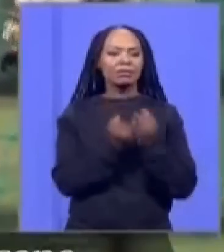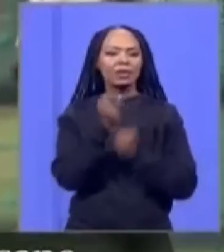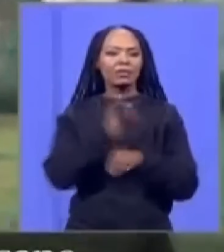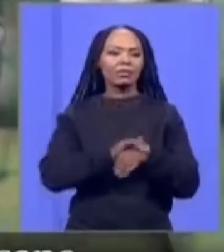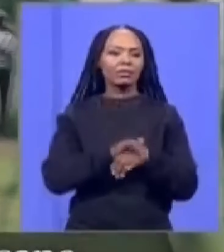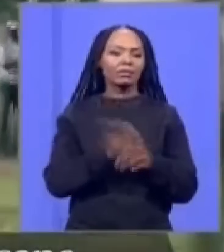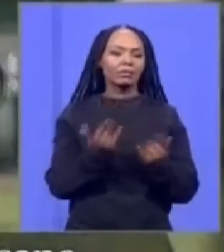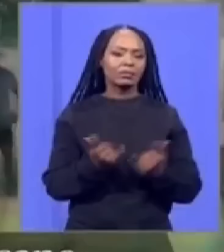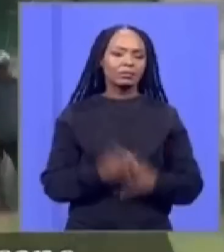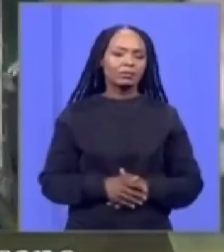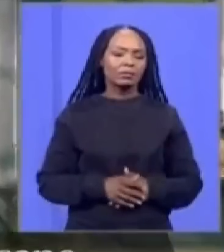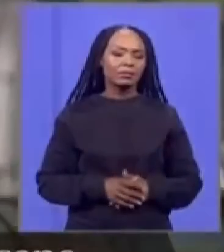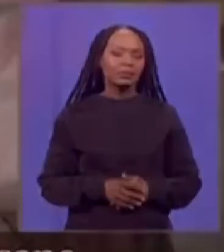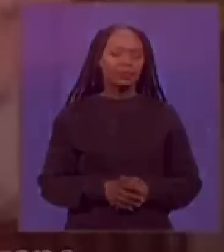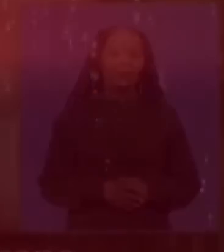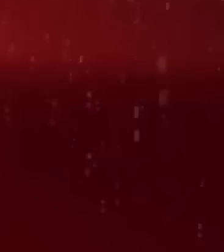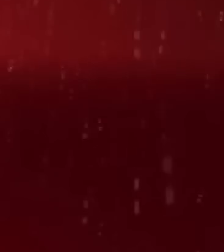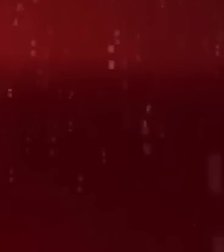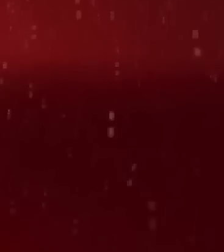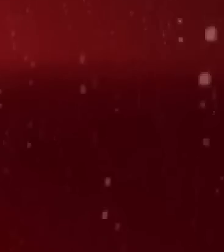lapeng.